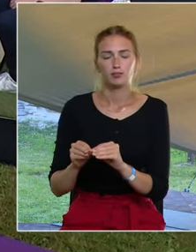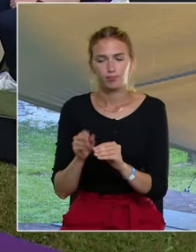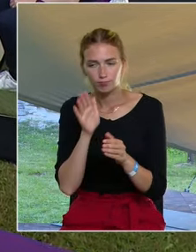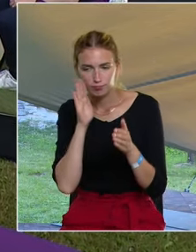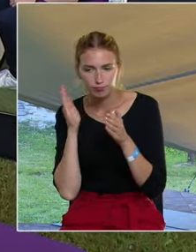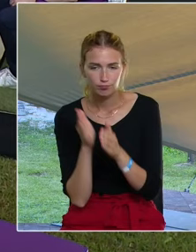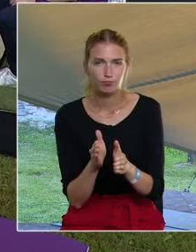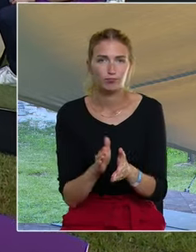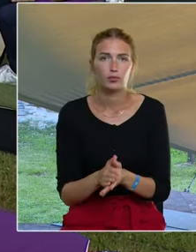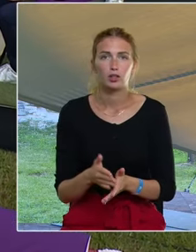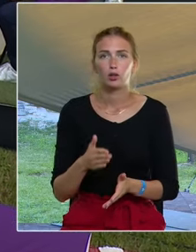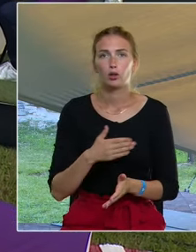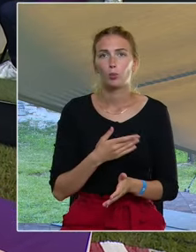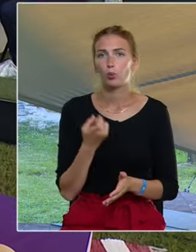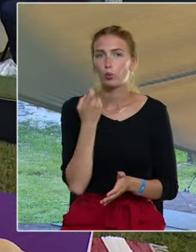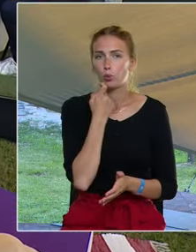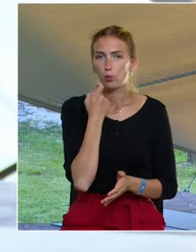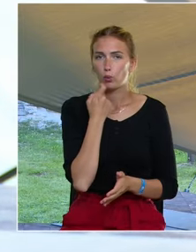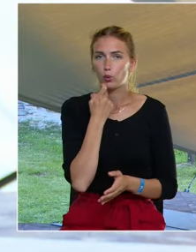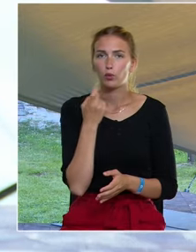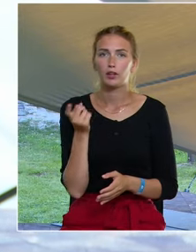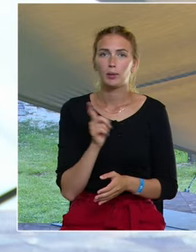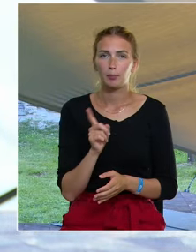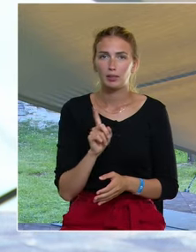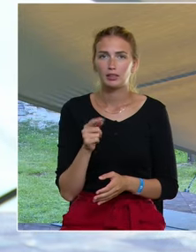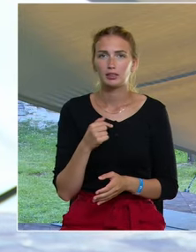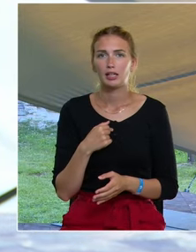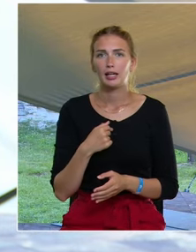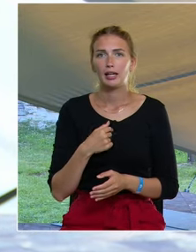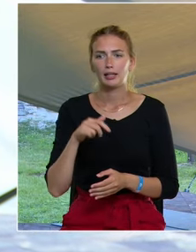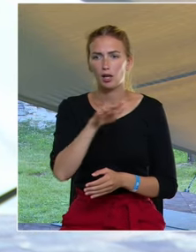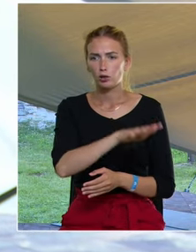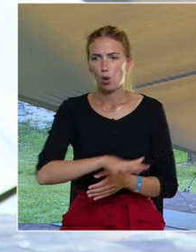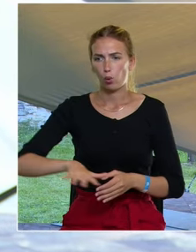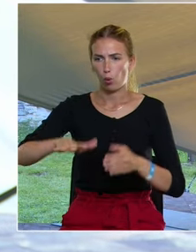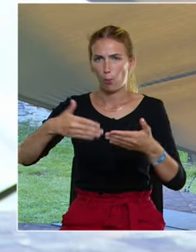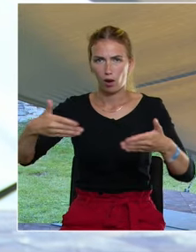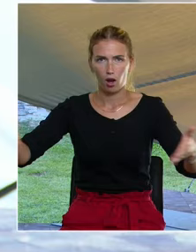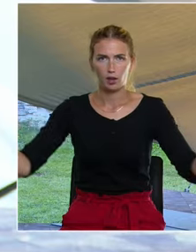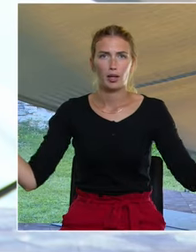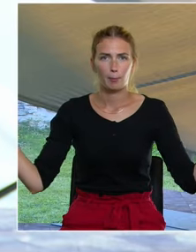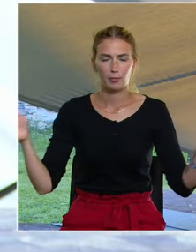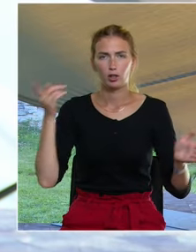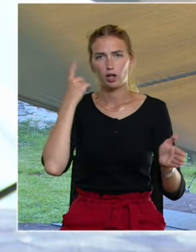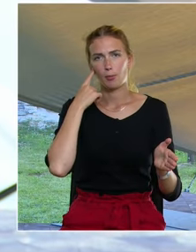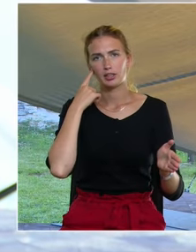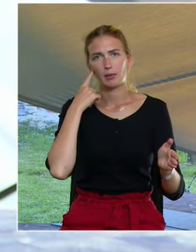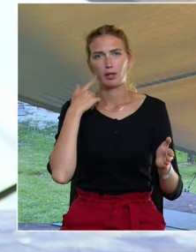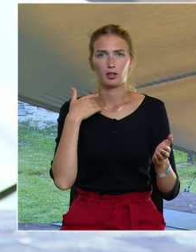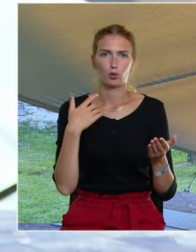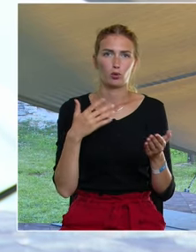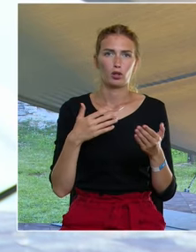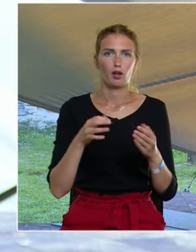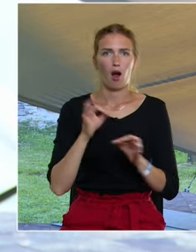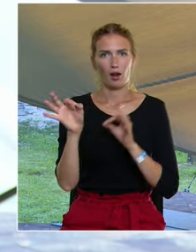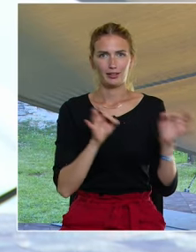me is that the possibilities of digital spaces. You know, often tend to think of spaces, social spaces, as an